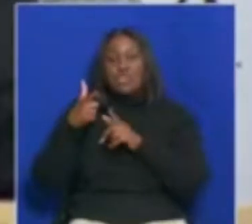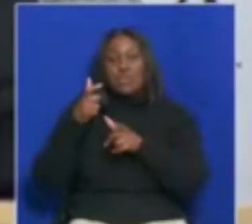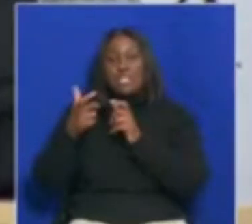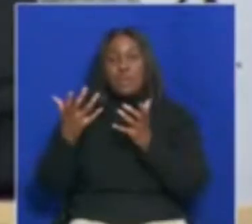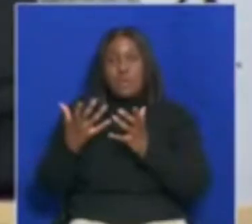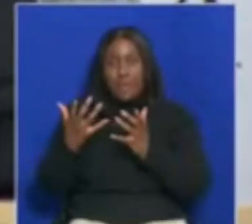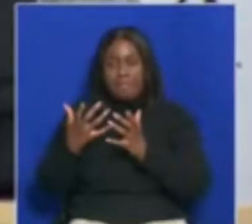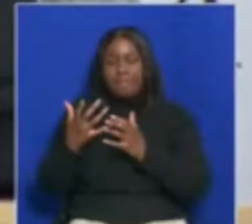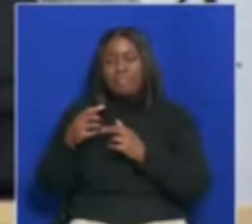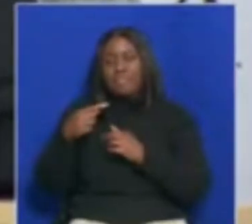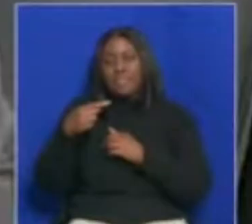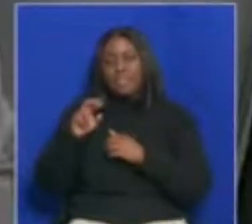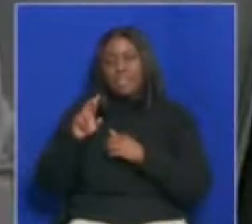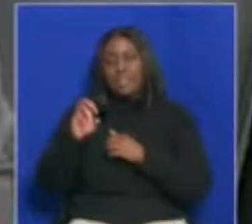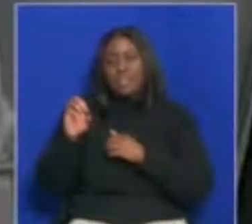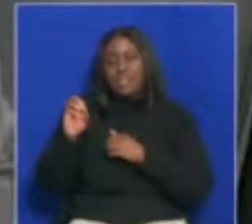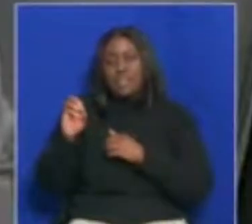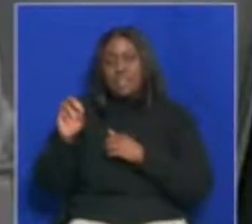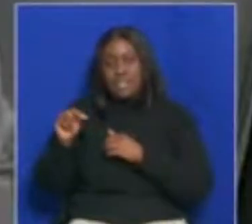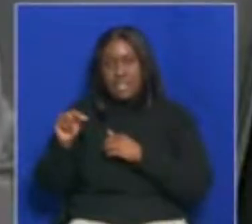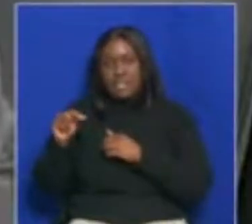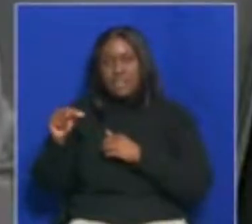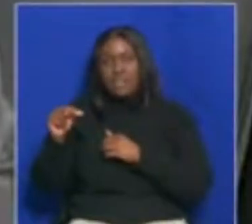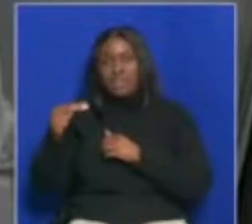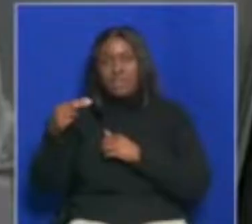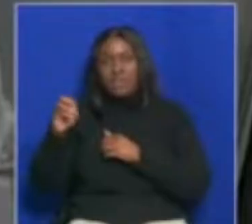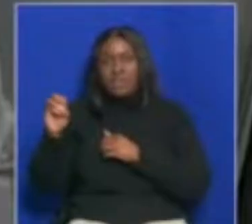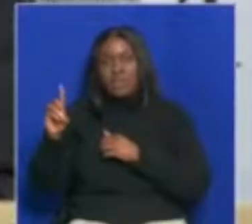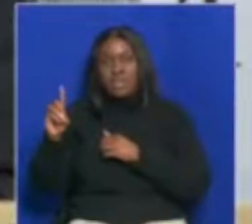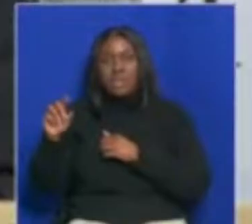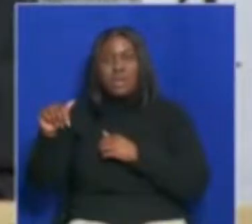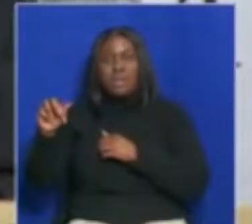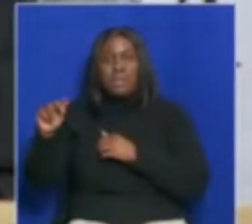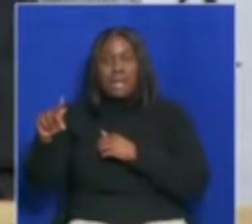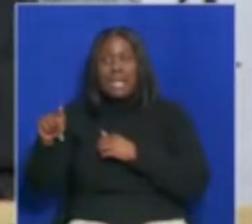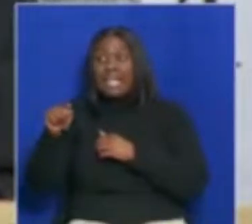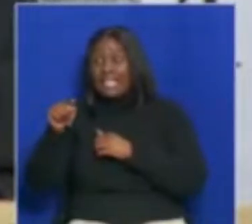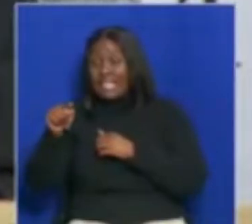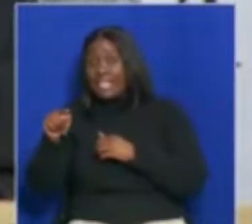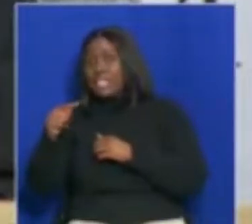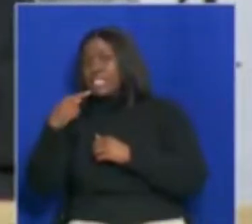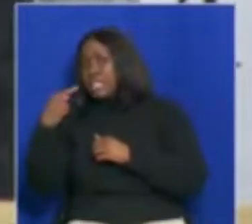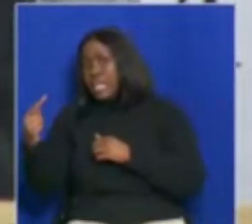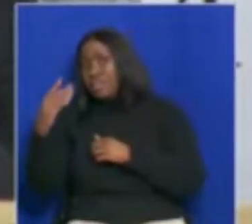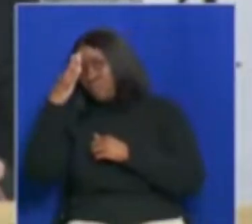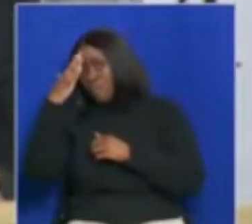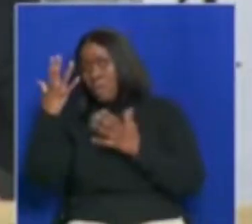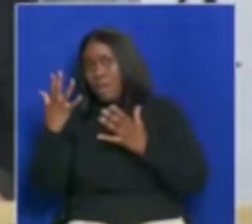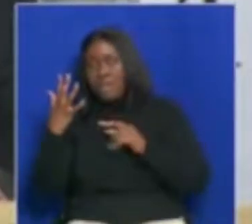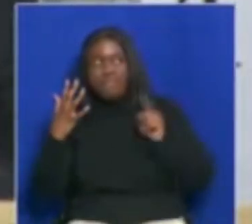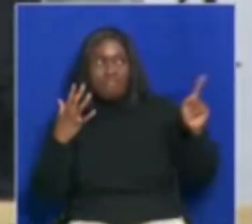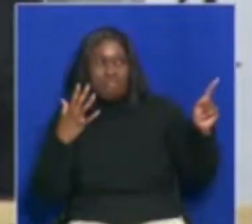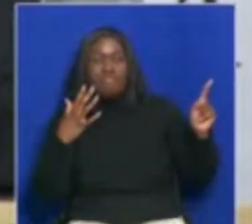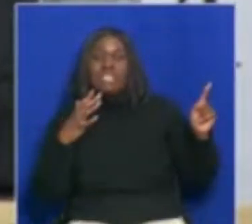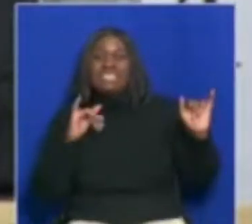interrogated him, he indicated that he knows where Bevan resides. or where they were in